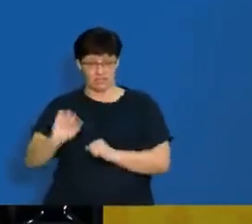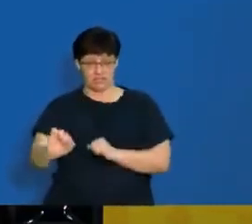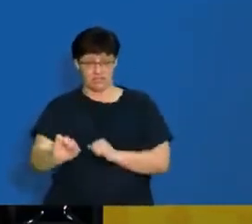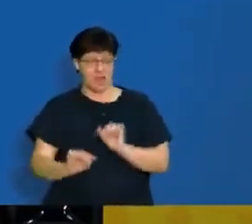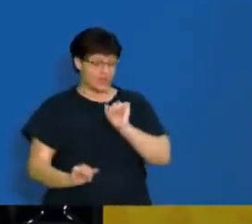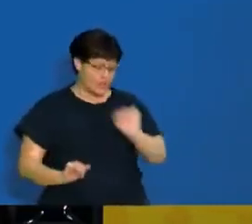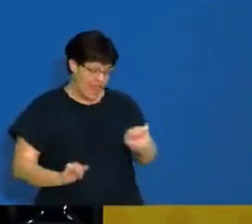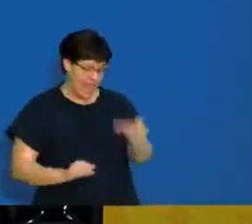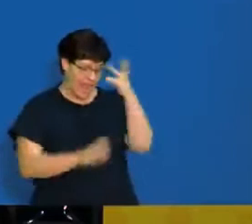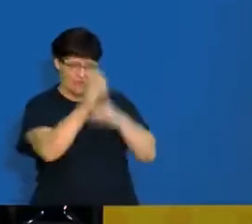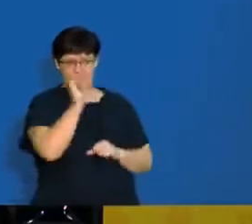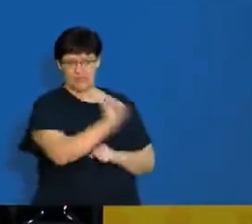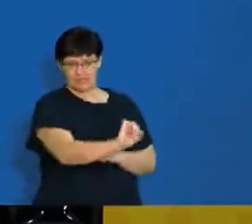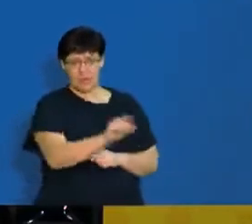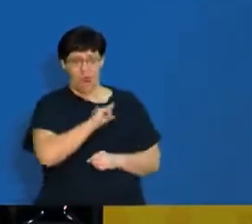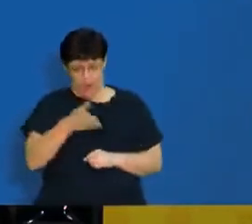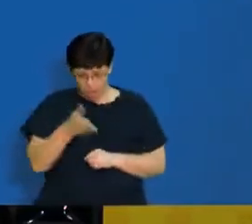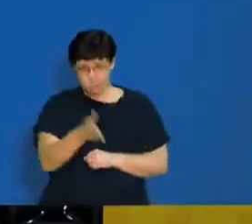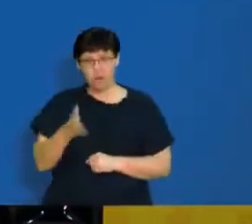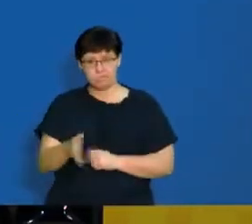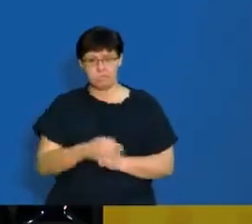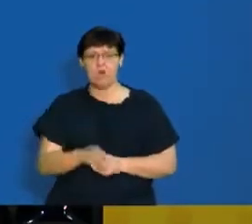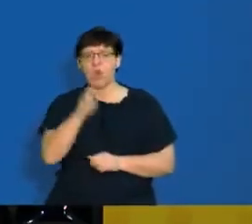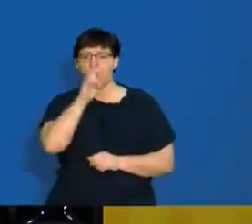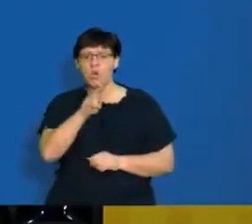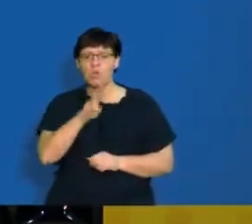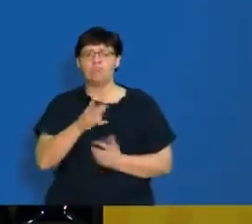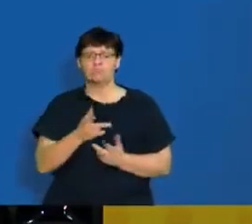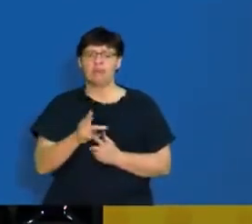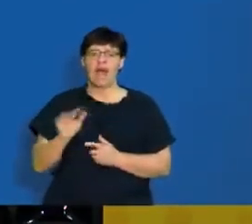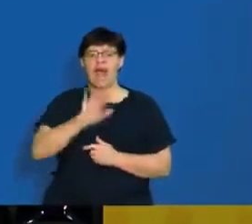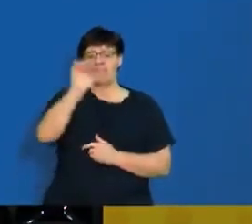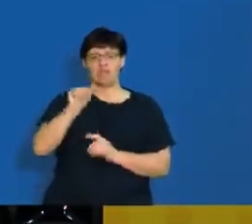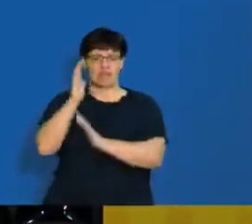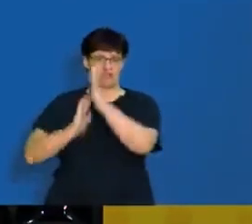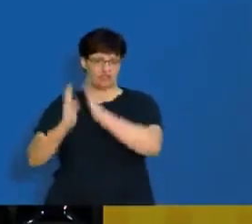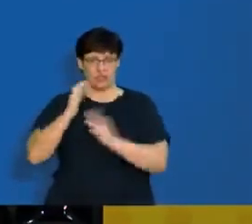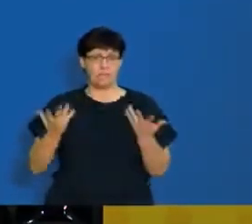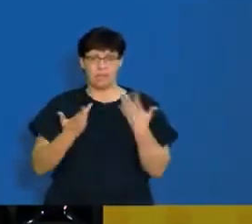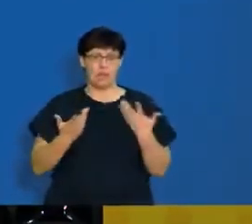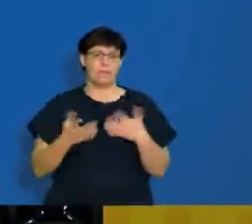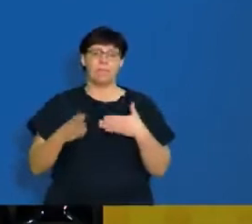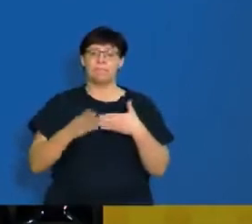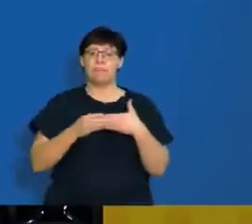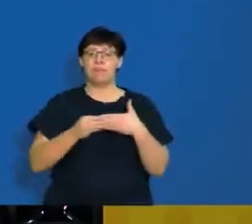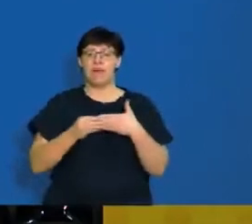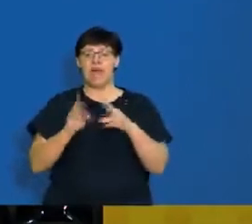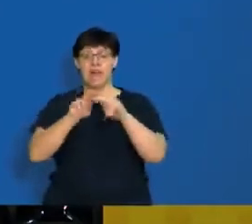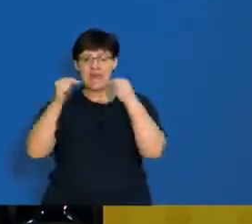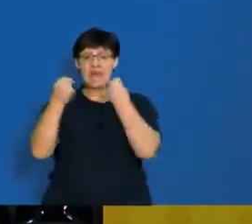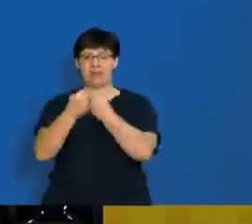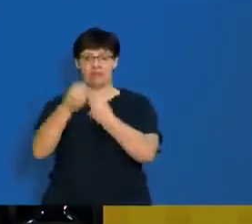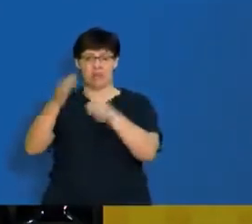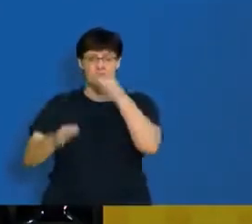different ways. For instance, if you're looking at South African history, if a source is written by a member of the National